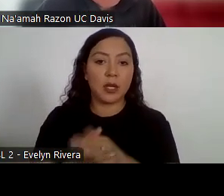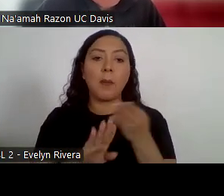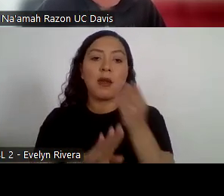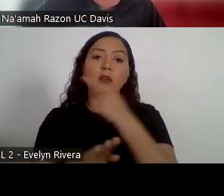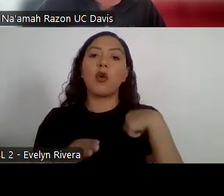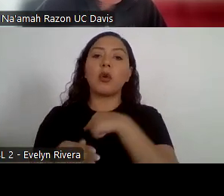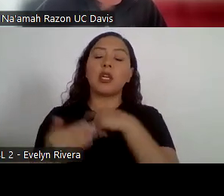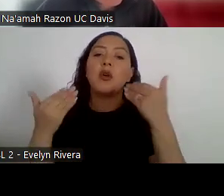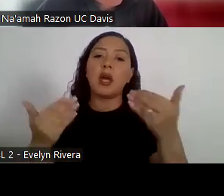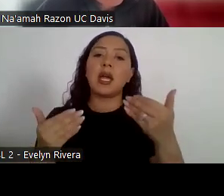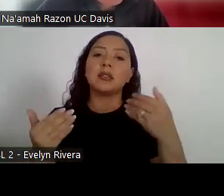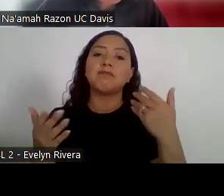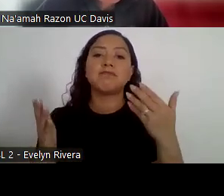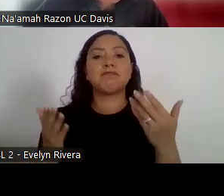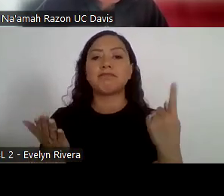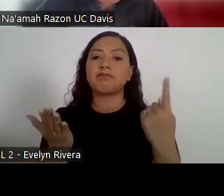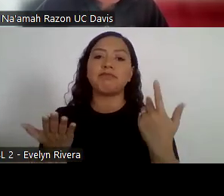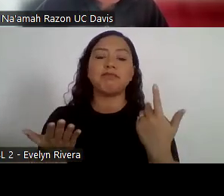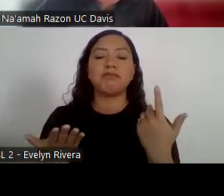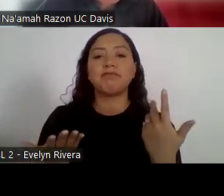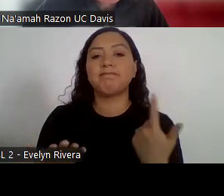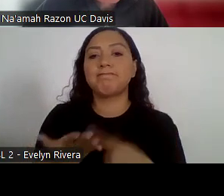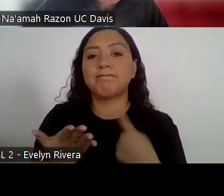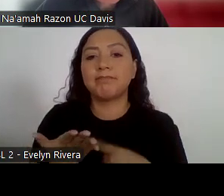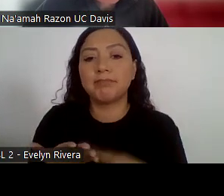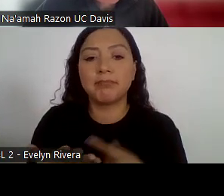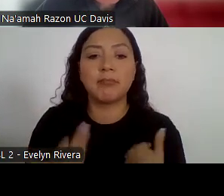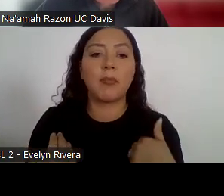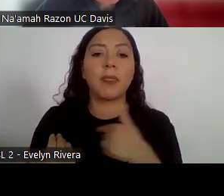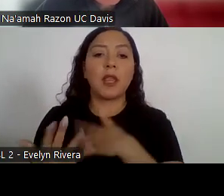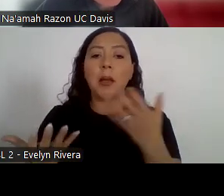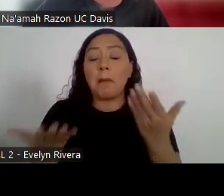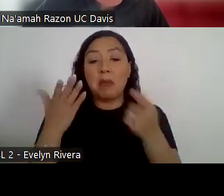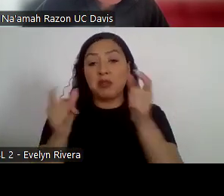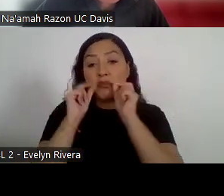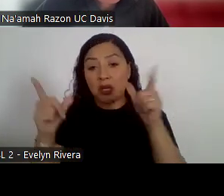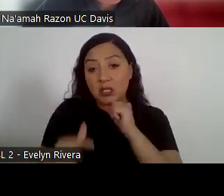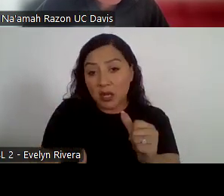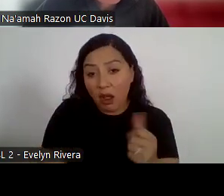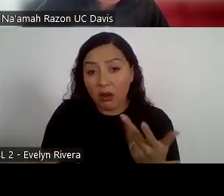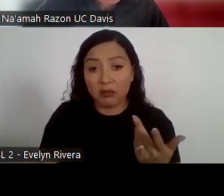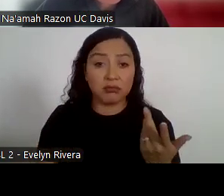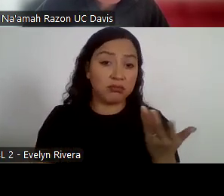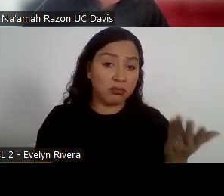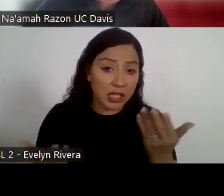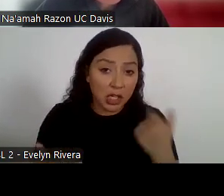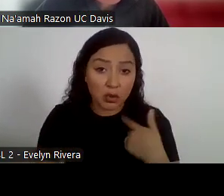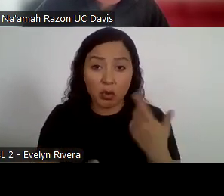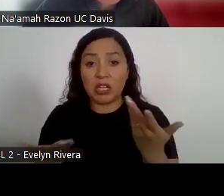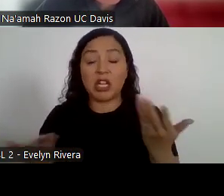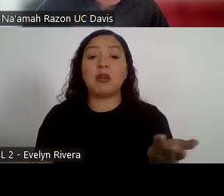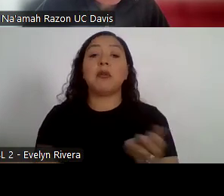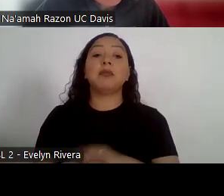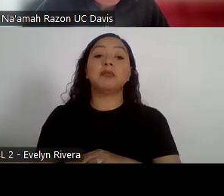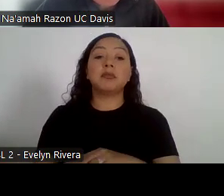discussion. Many of these may not be surprising for those of you who are in this space, but we, wanted to kind of just put out what has